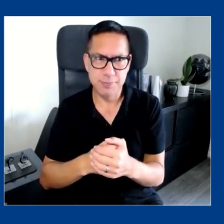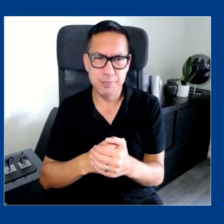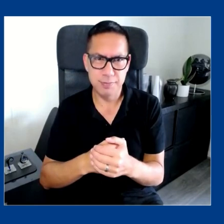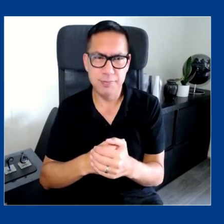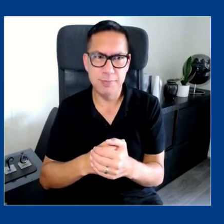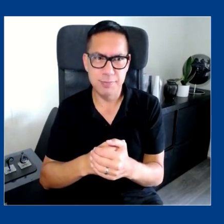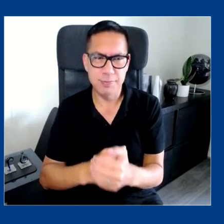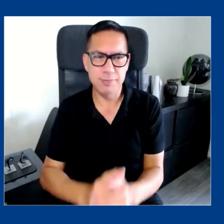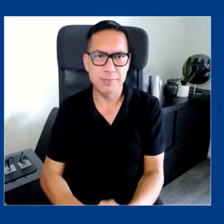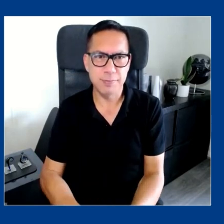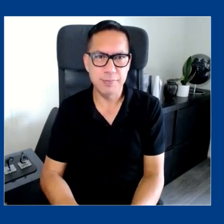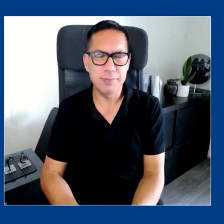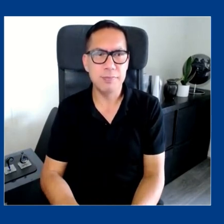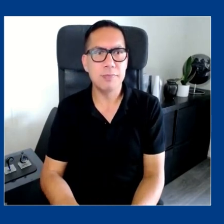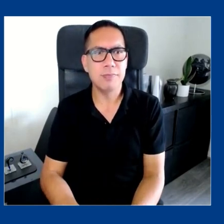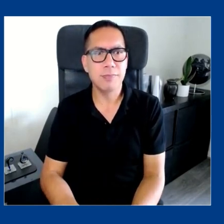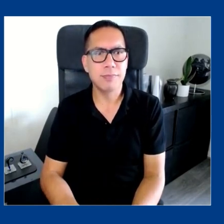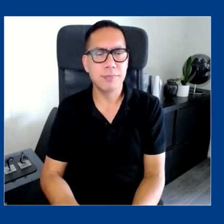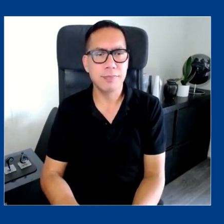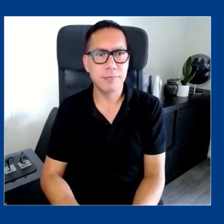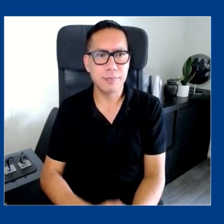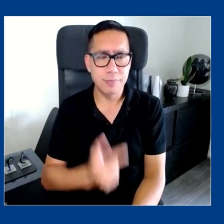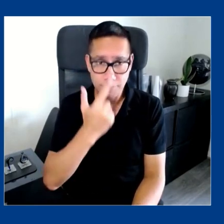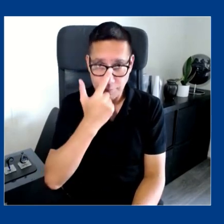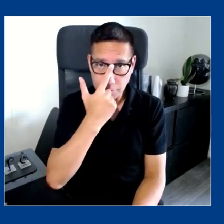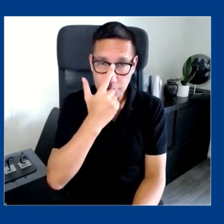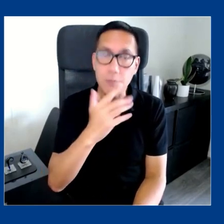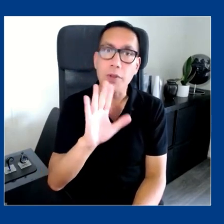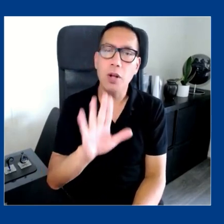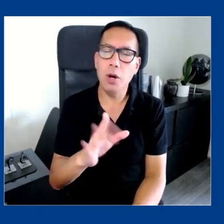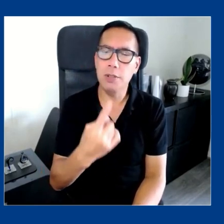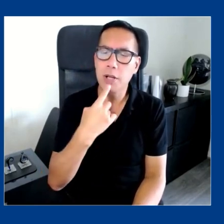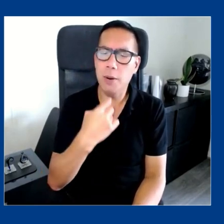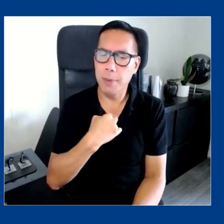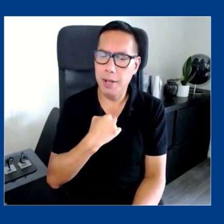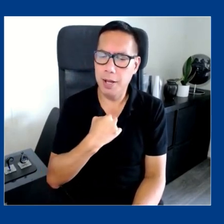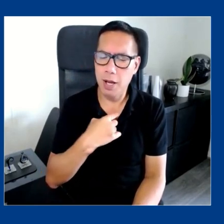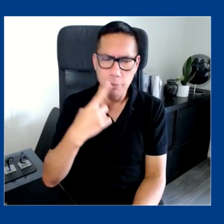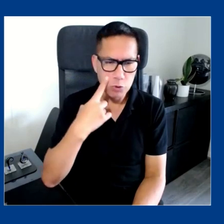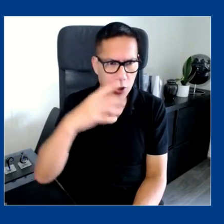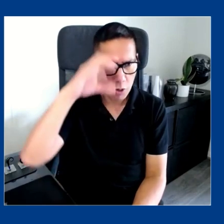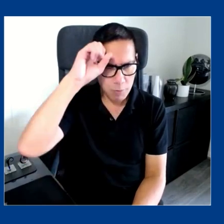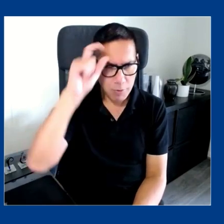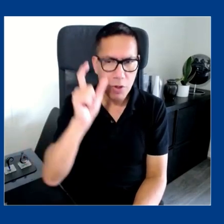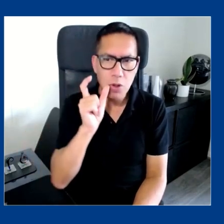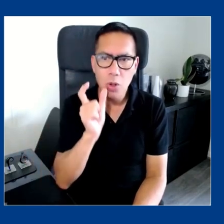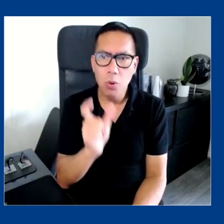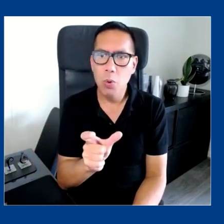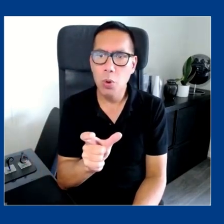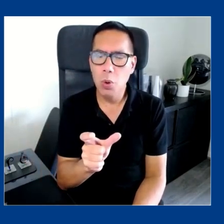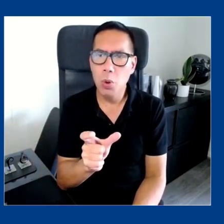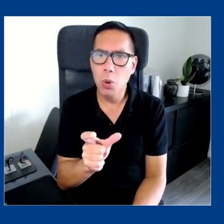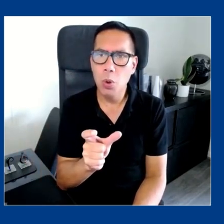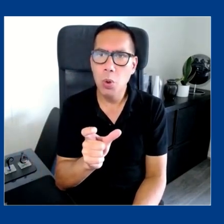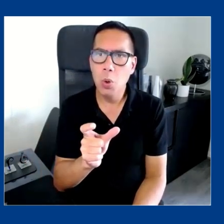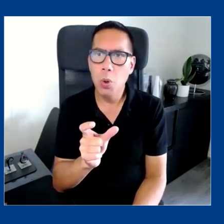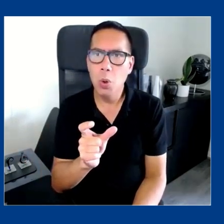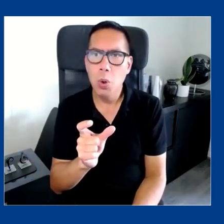Do tell us about, now I'm trying to remember the terms, Buik, Lorik, and what's the other